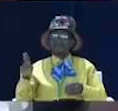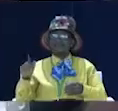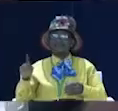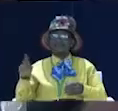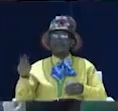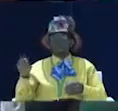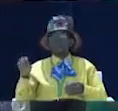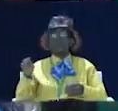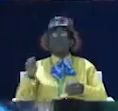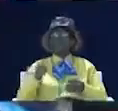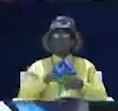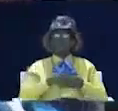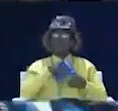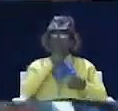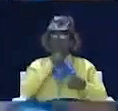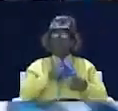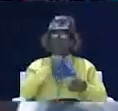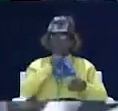out.